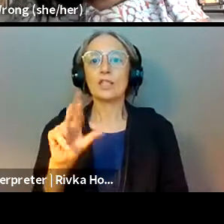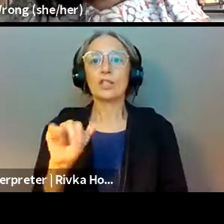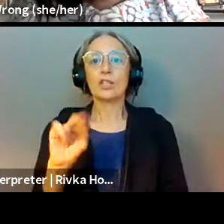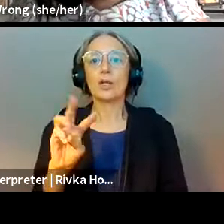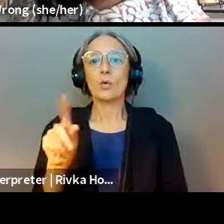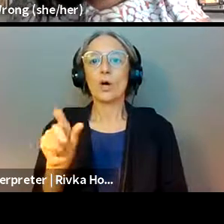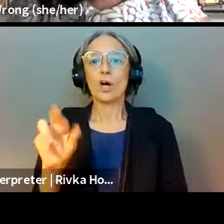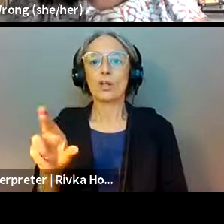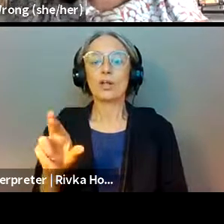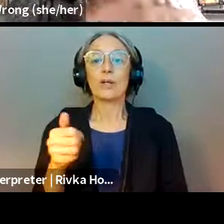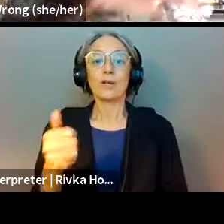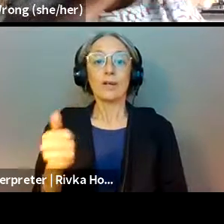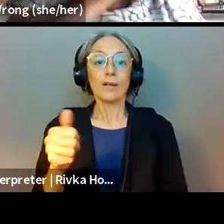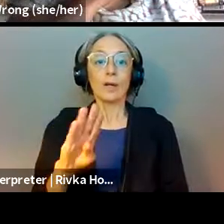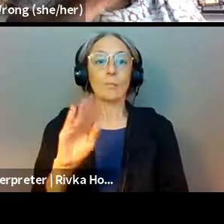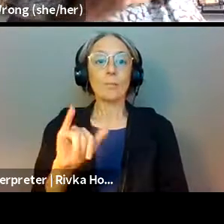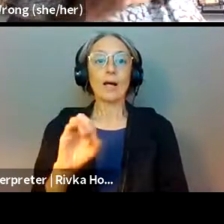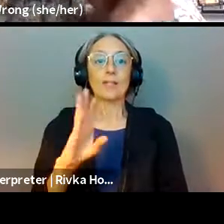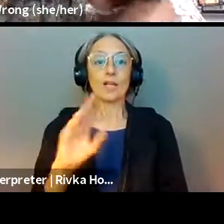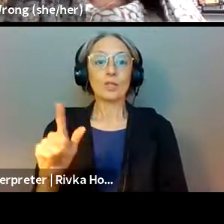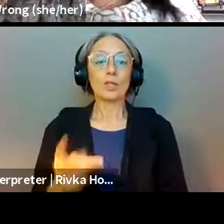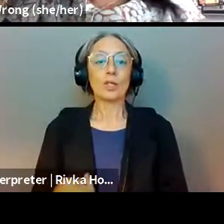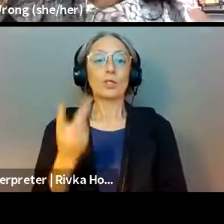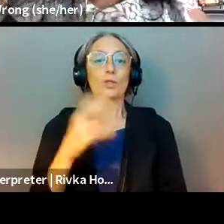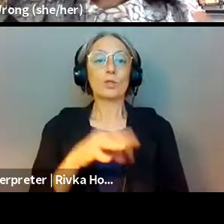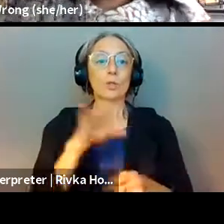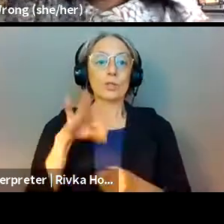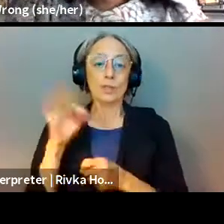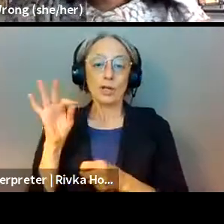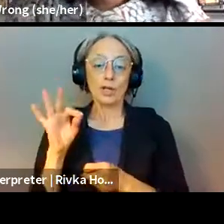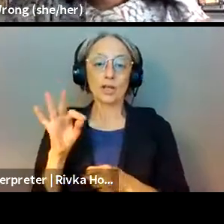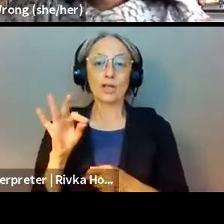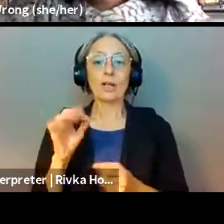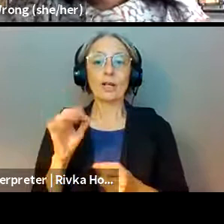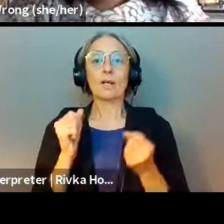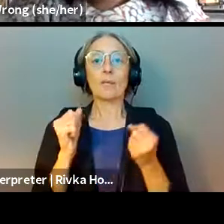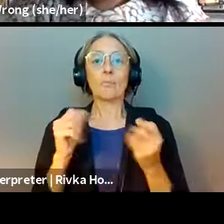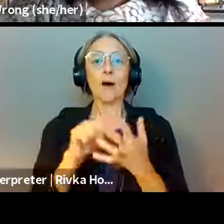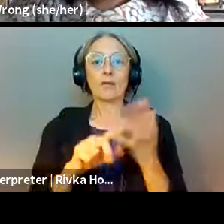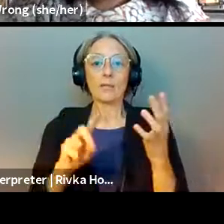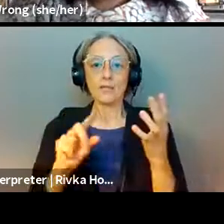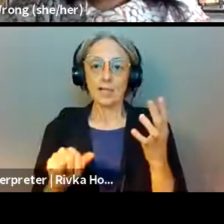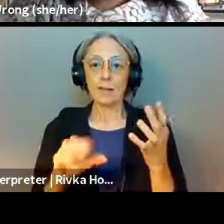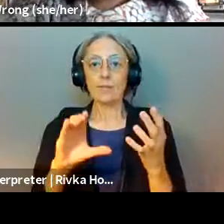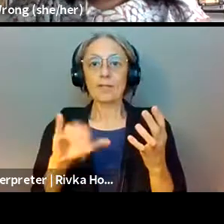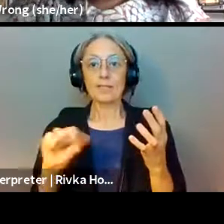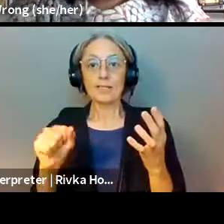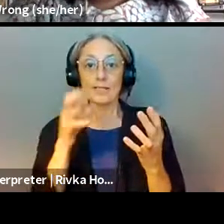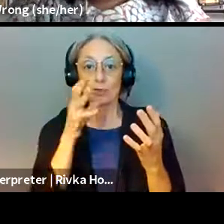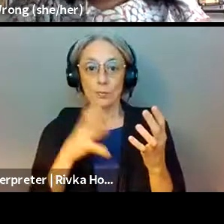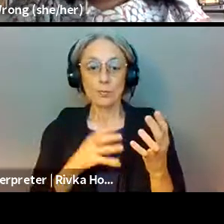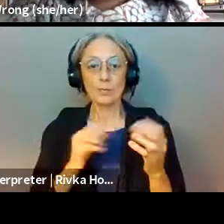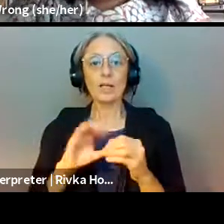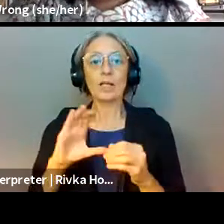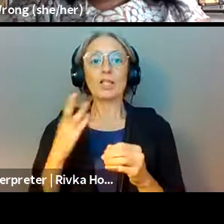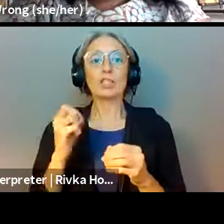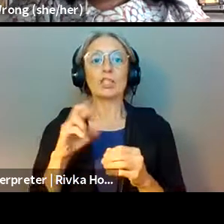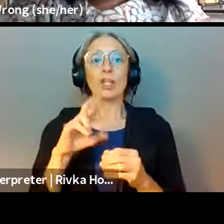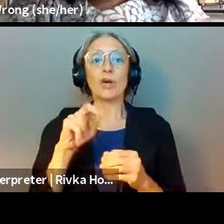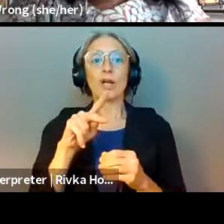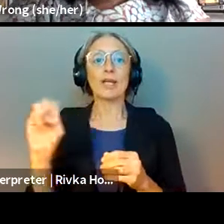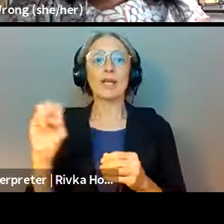bisexual, two-spirit, multiply disabled citizen of the Cherokee Nation of Oklahoma, and